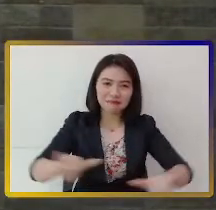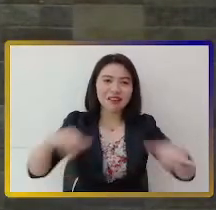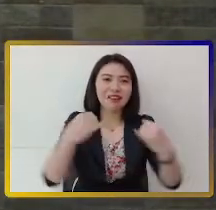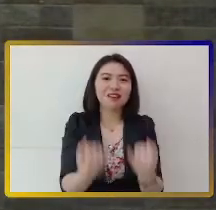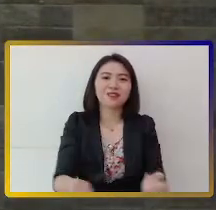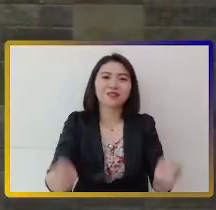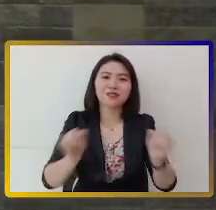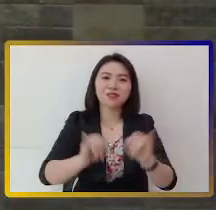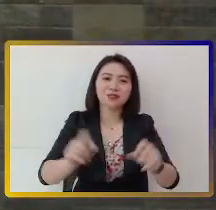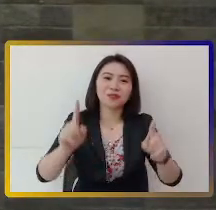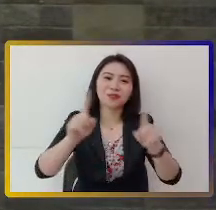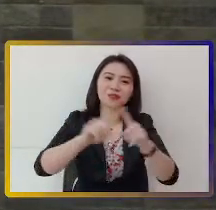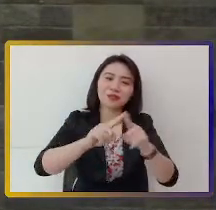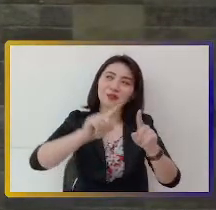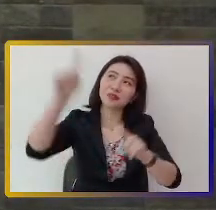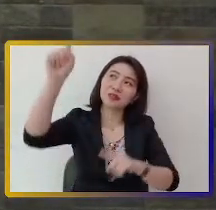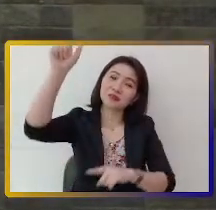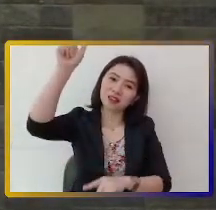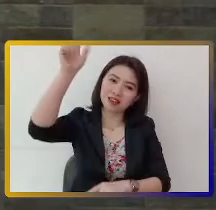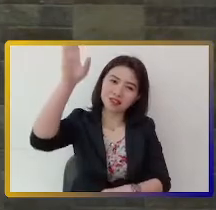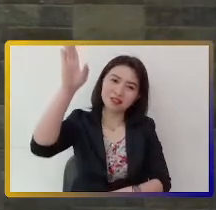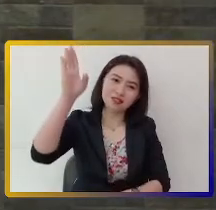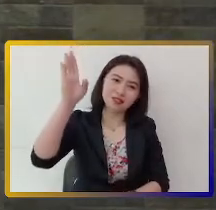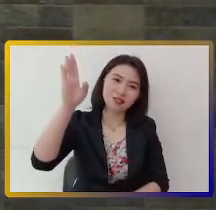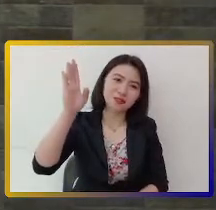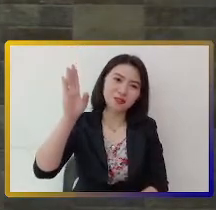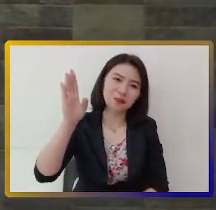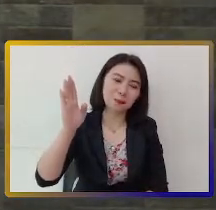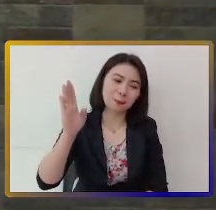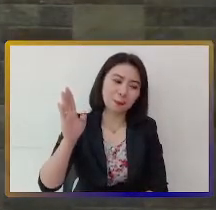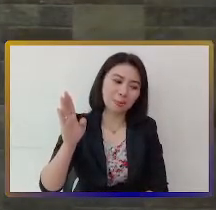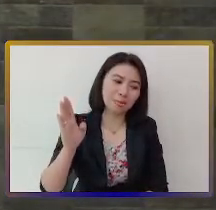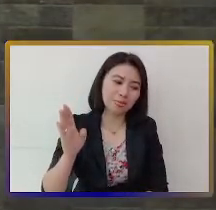it matters to the Master.